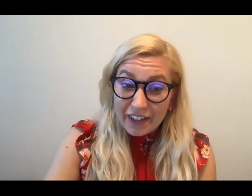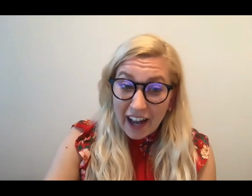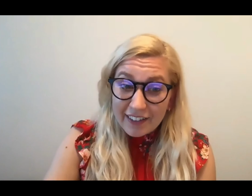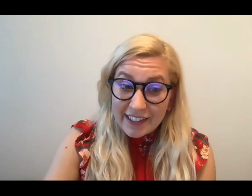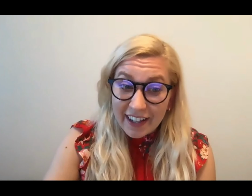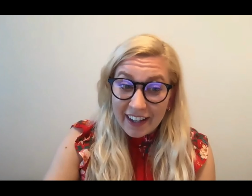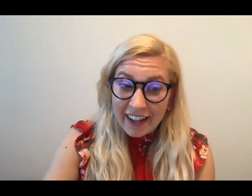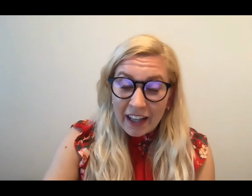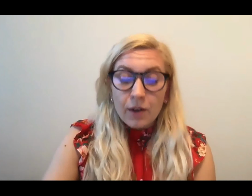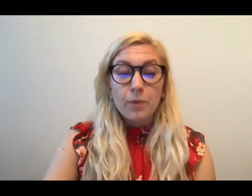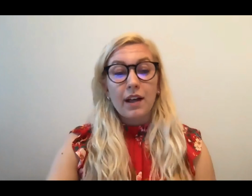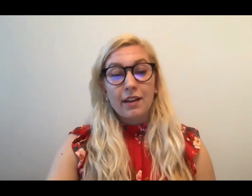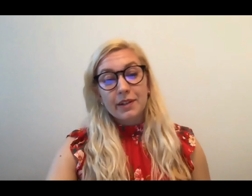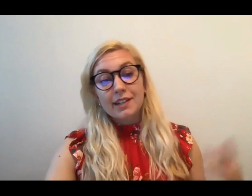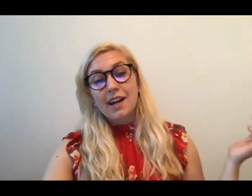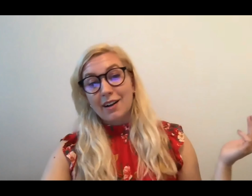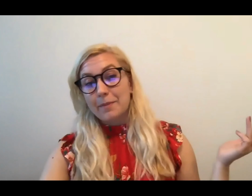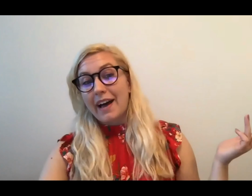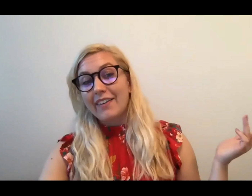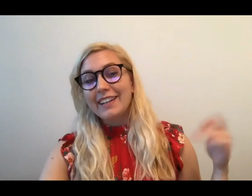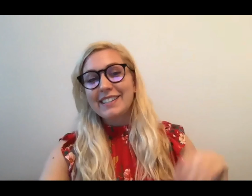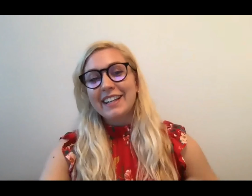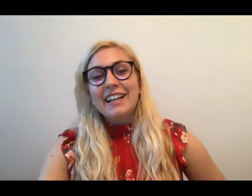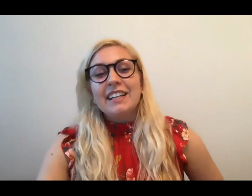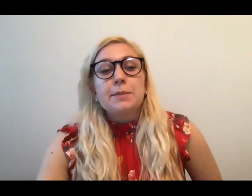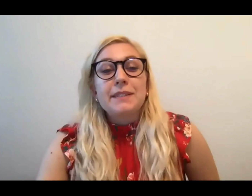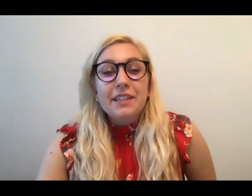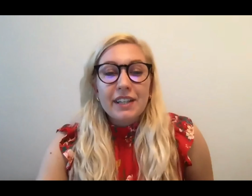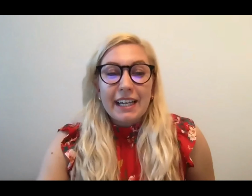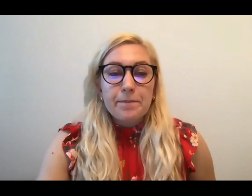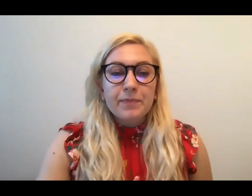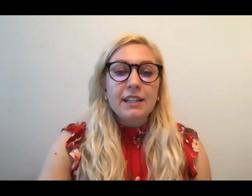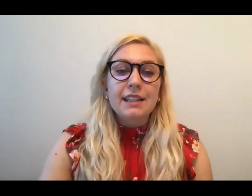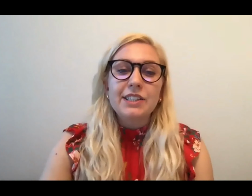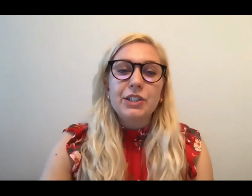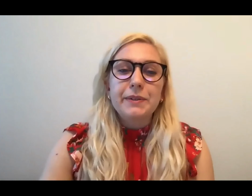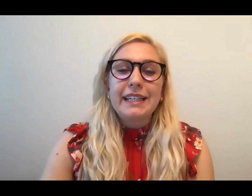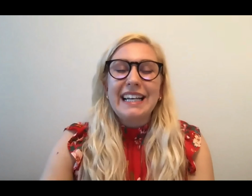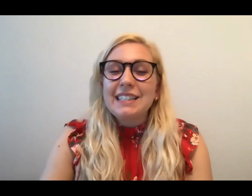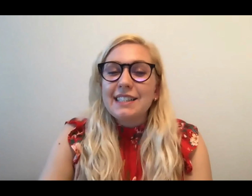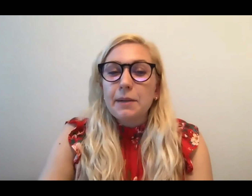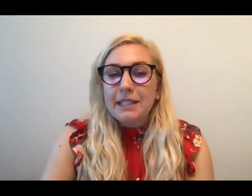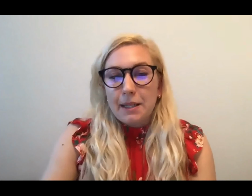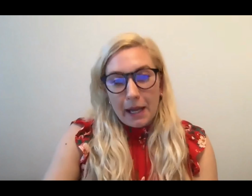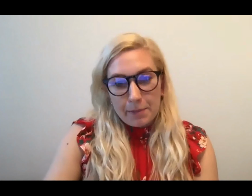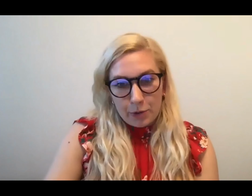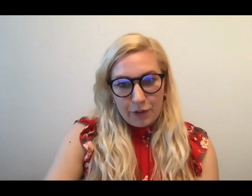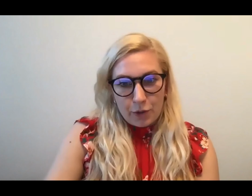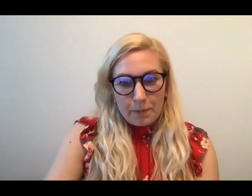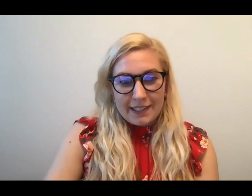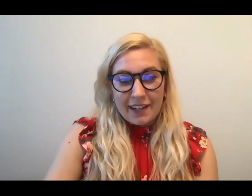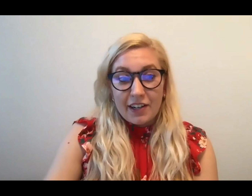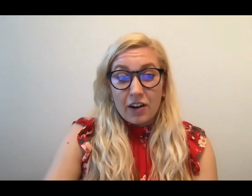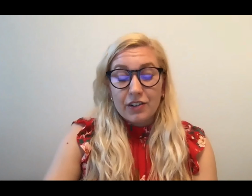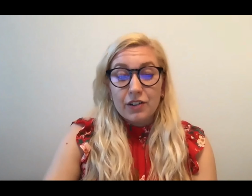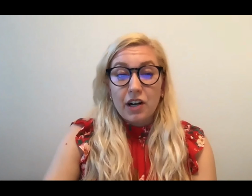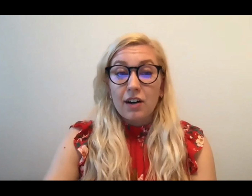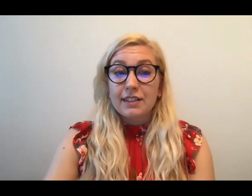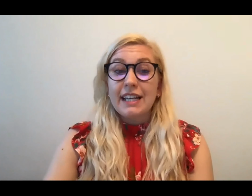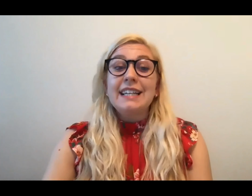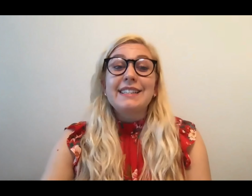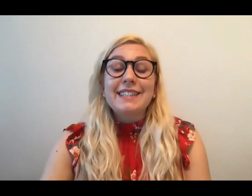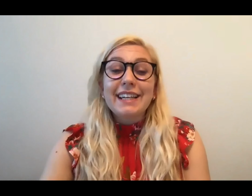look at graphs? Well, we're gonna talk about it. Specifically, let's do an itsy bitsy paper review based on an